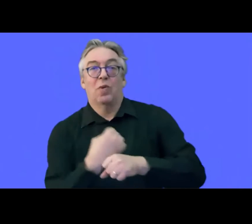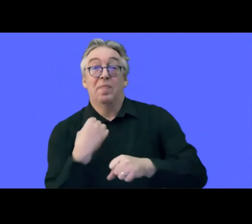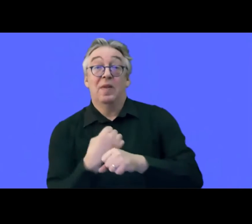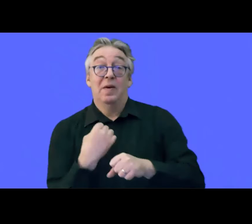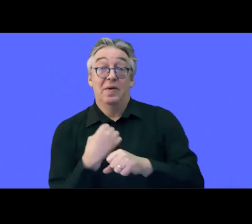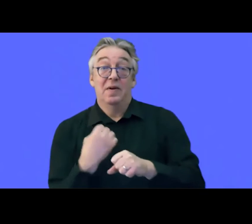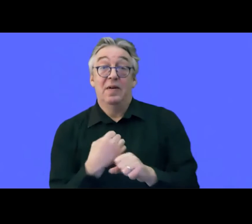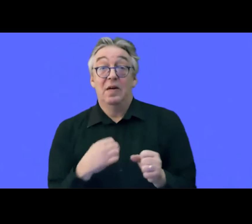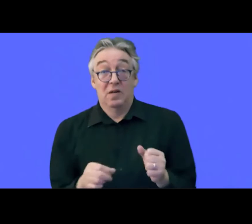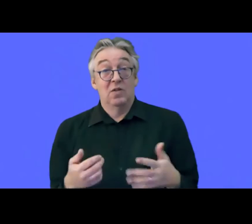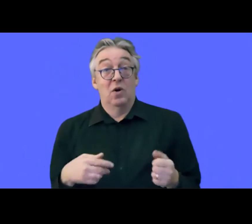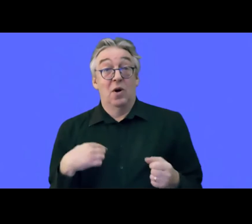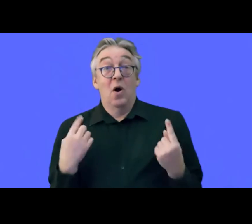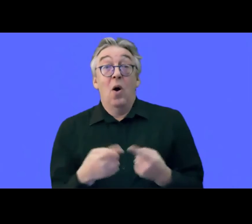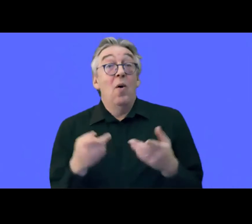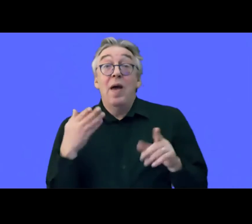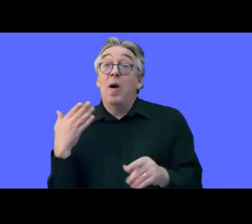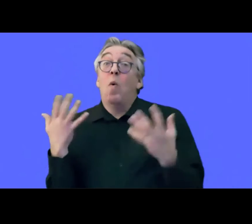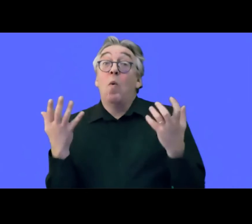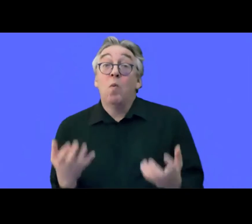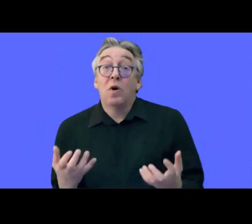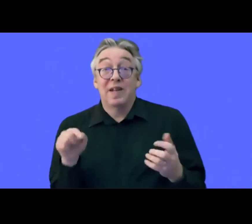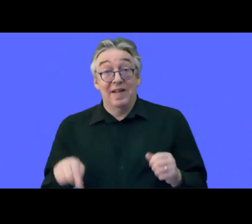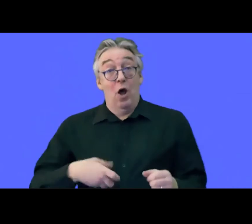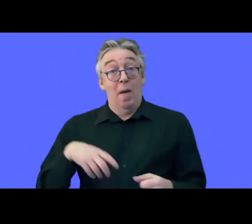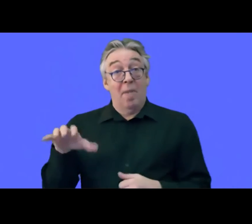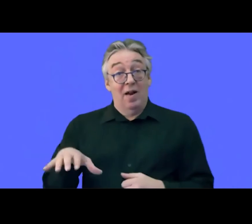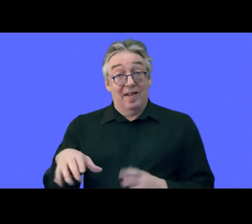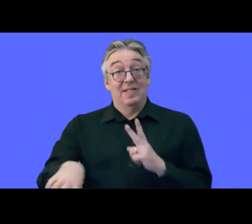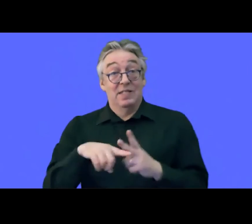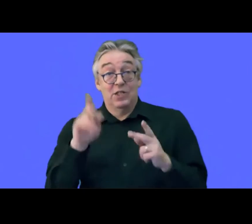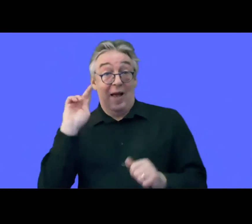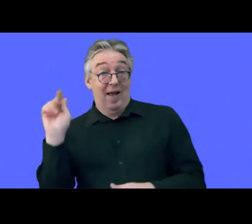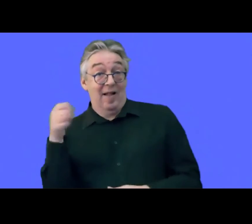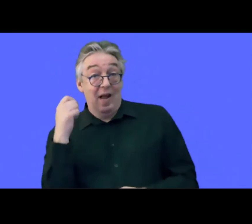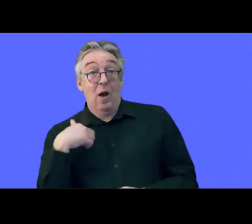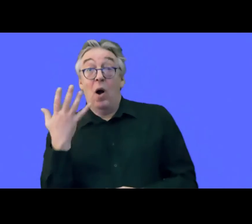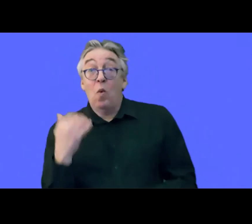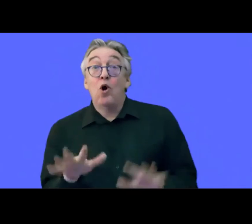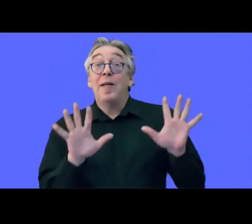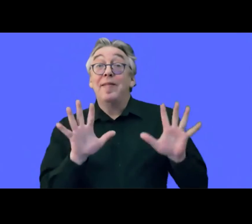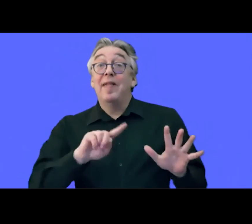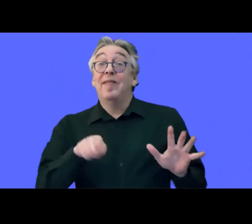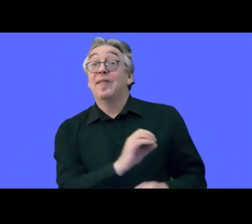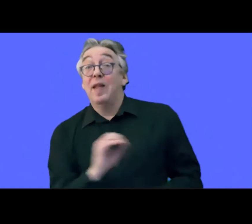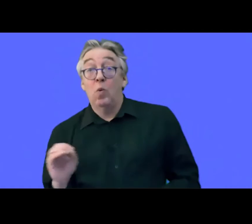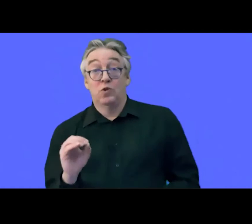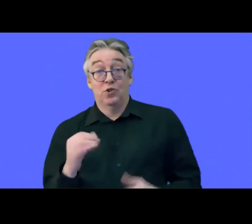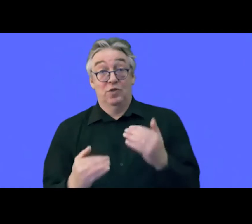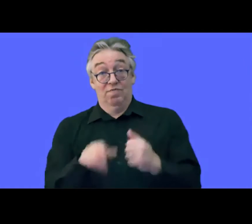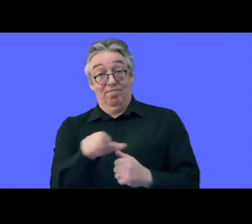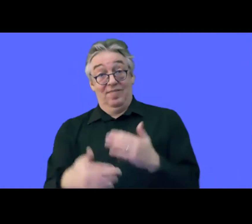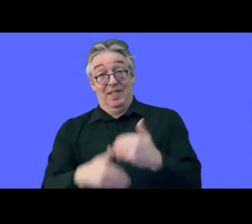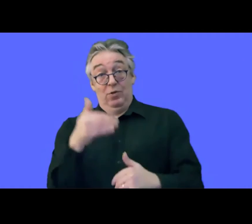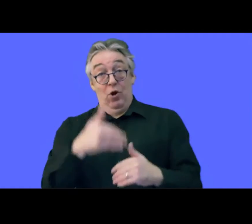of 10,000 people with disabilities across Bangladesh and Kenya. So working with training and vocational institutes to make